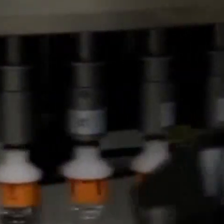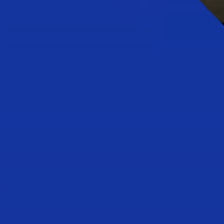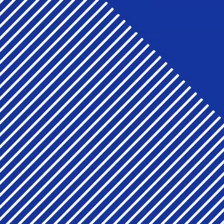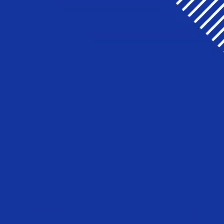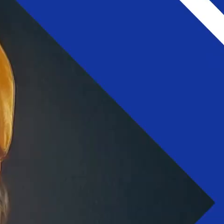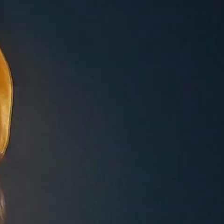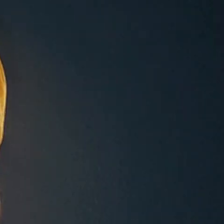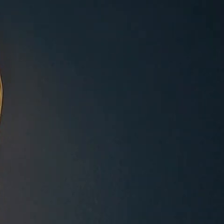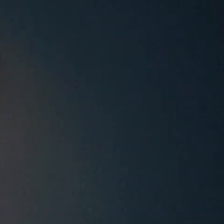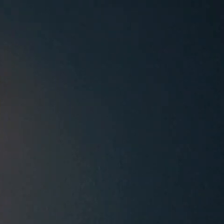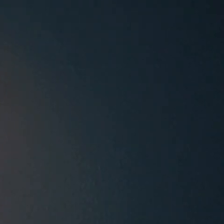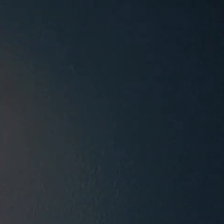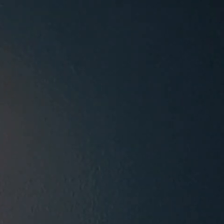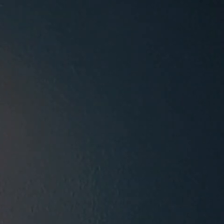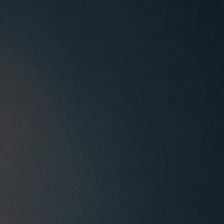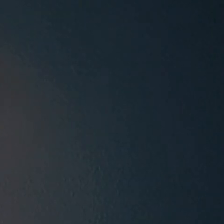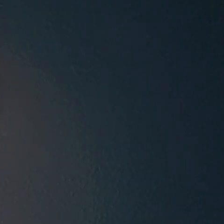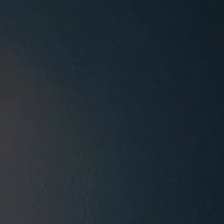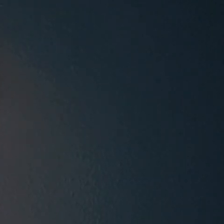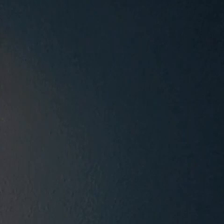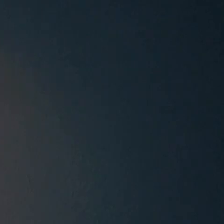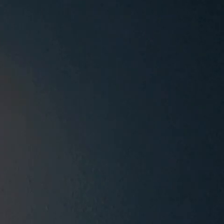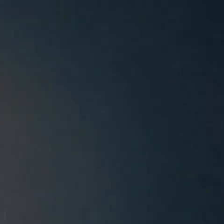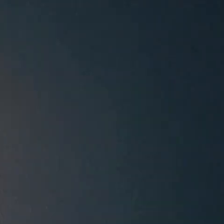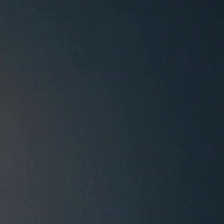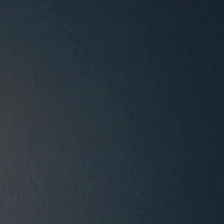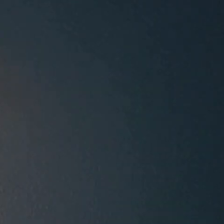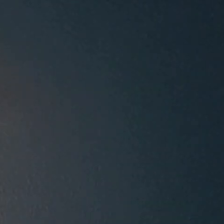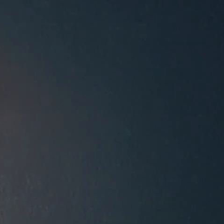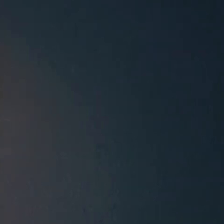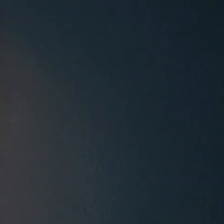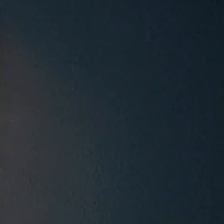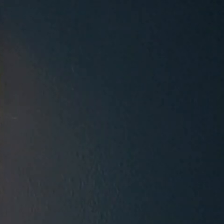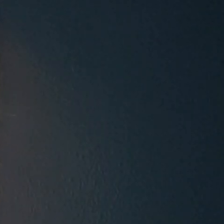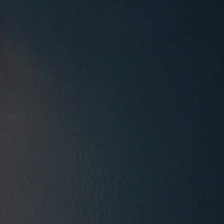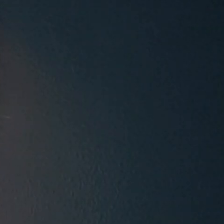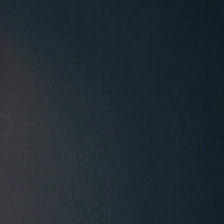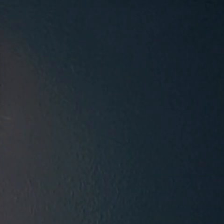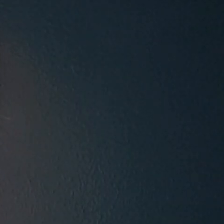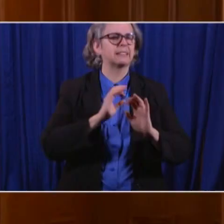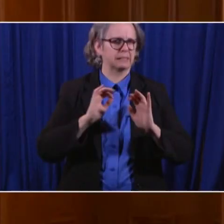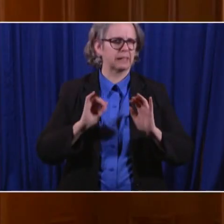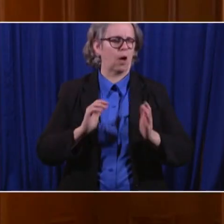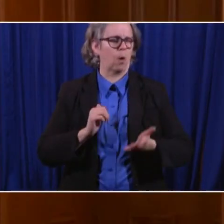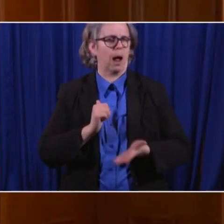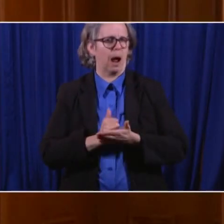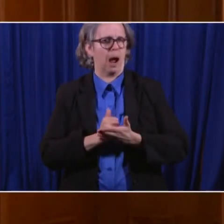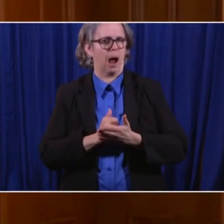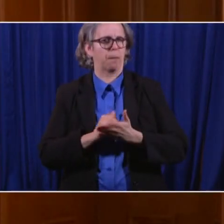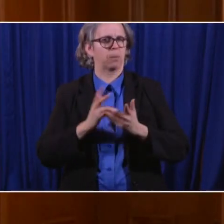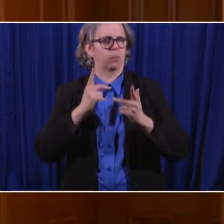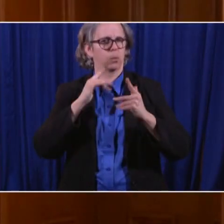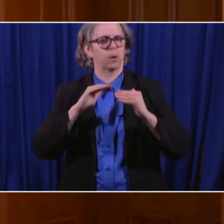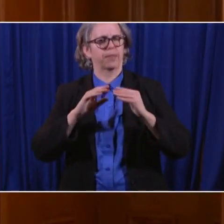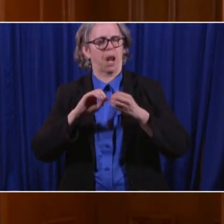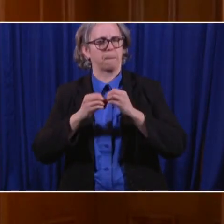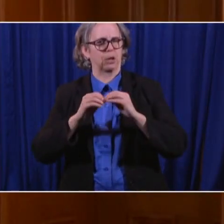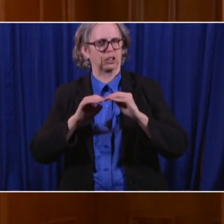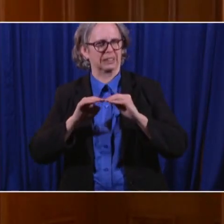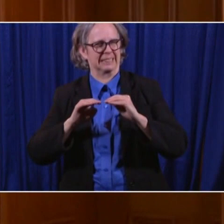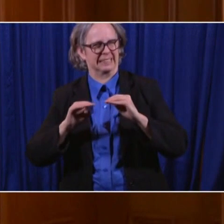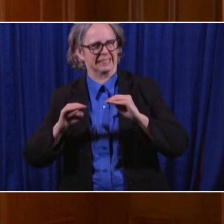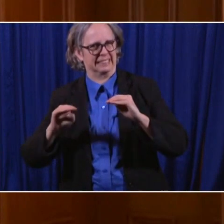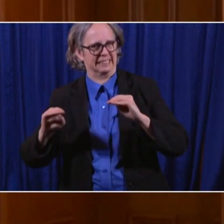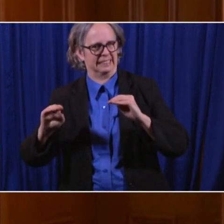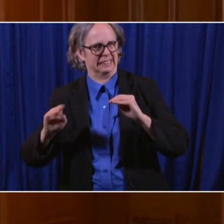these variants. And this all lines up with what Governor Mike DeWine talked about in today's COVID-19 press conference. DeWine once again urged young Ohioans